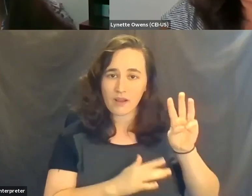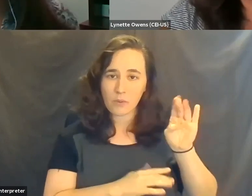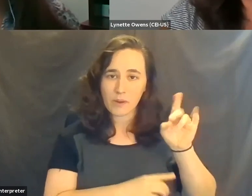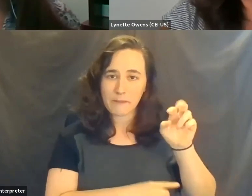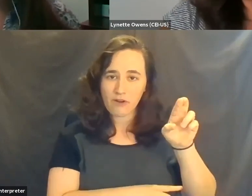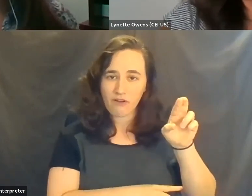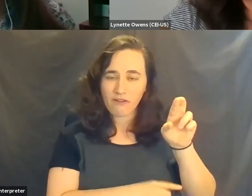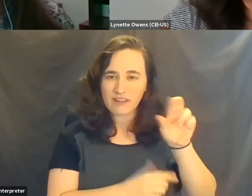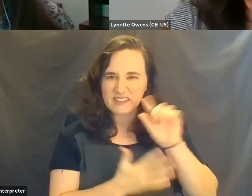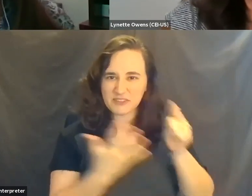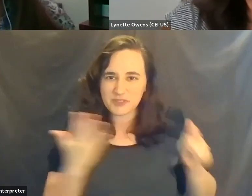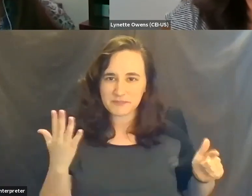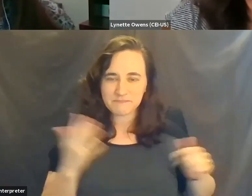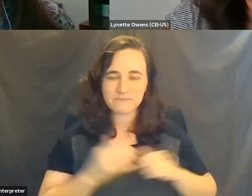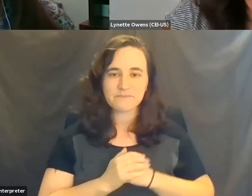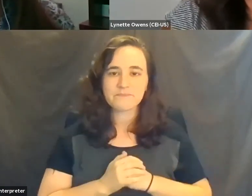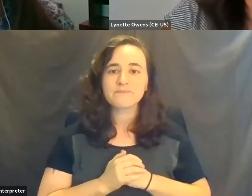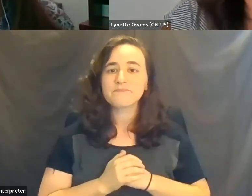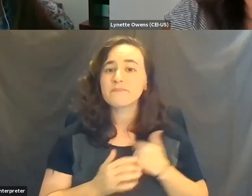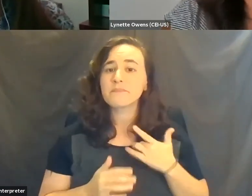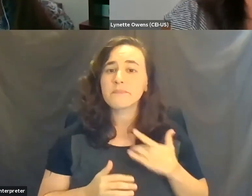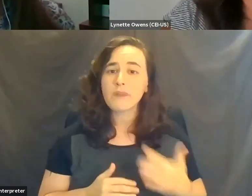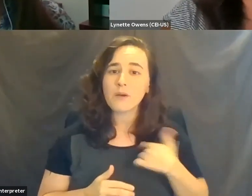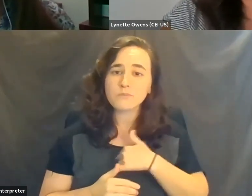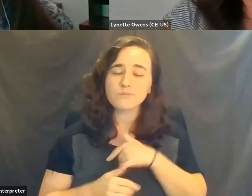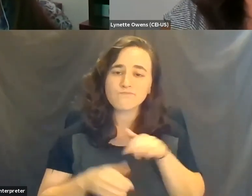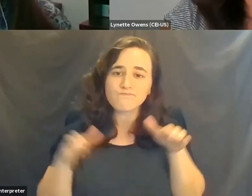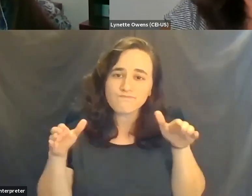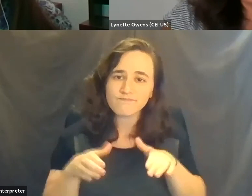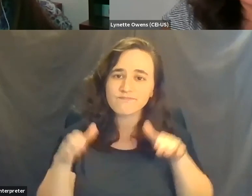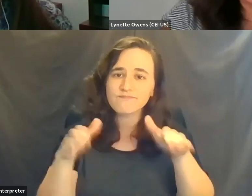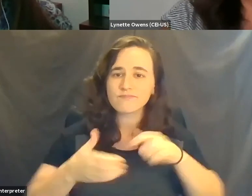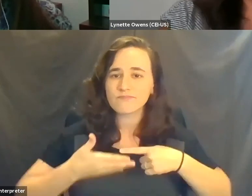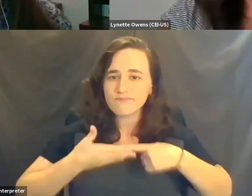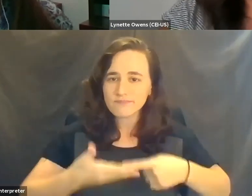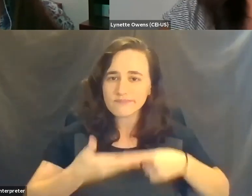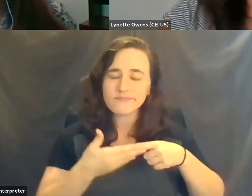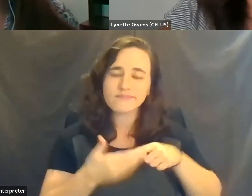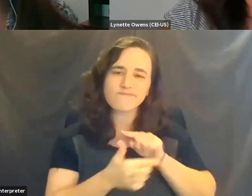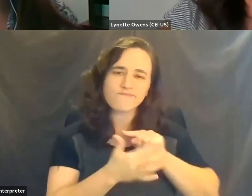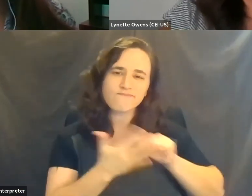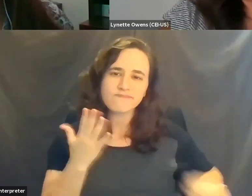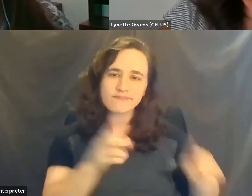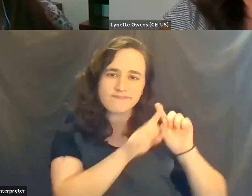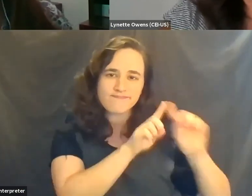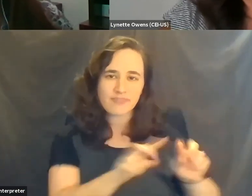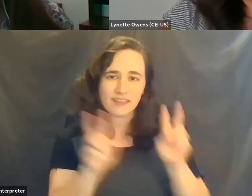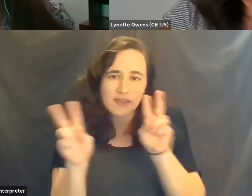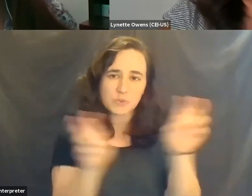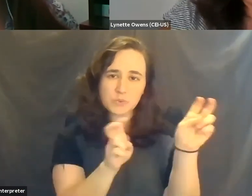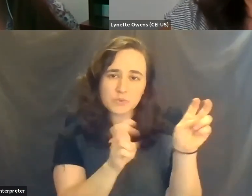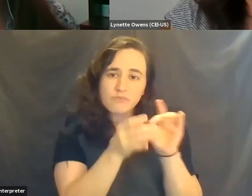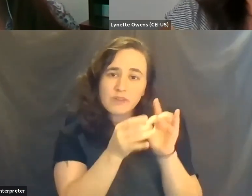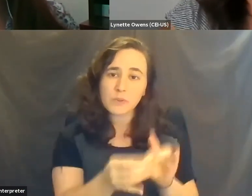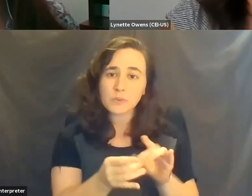together and talk about a number of issues related to kids, technology, and what impact that has